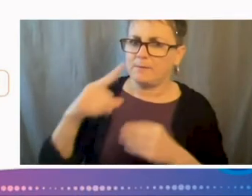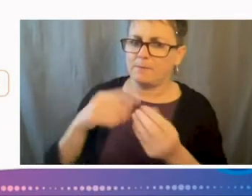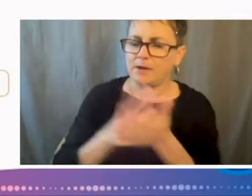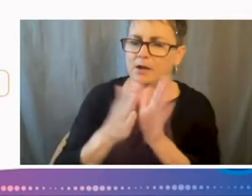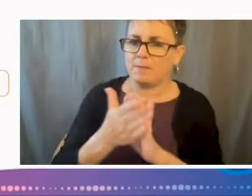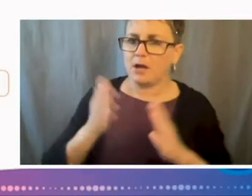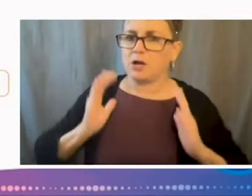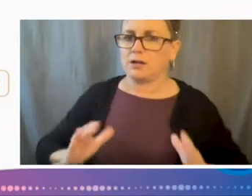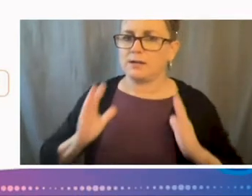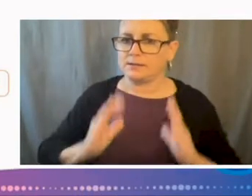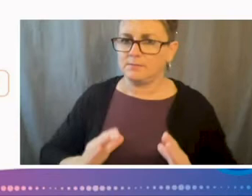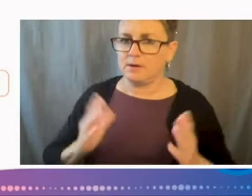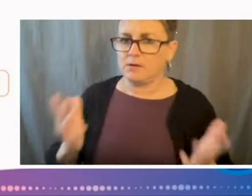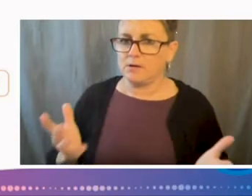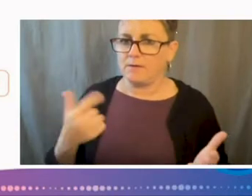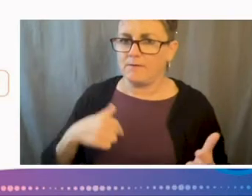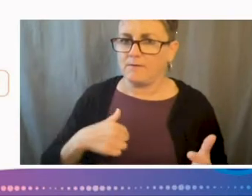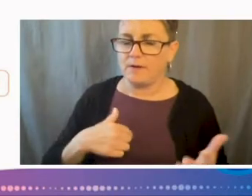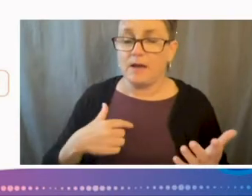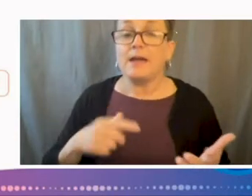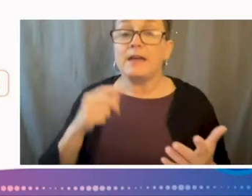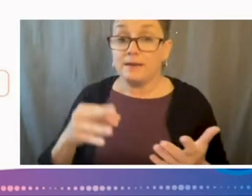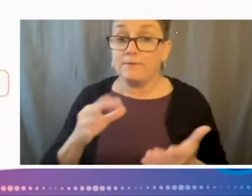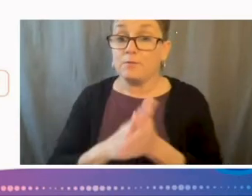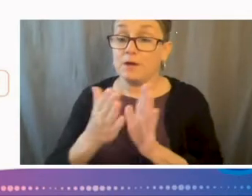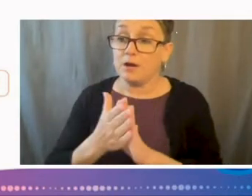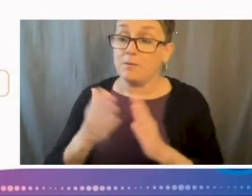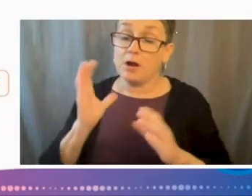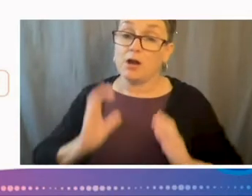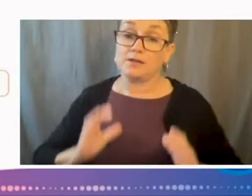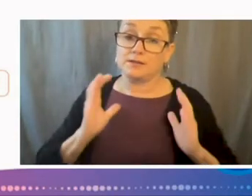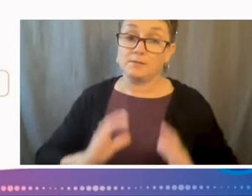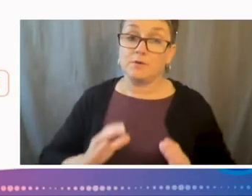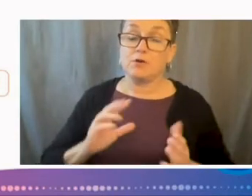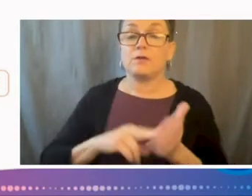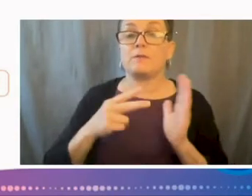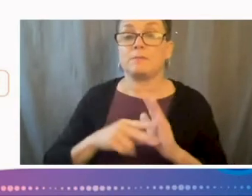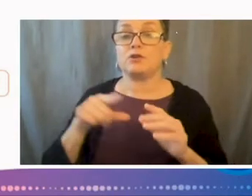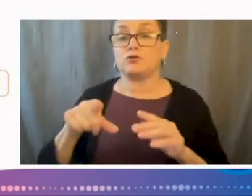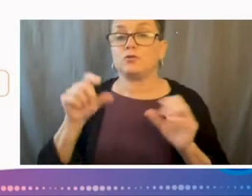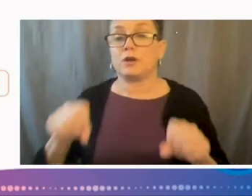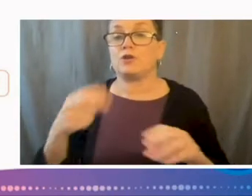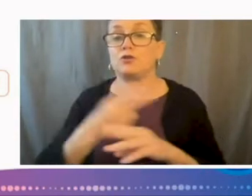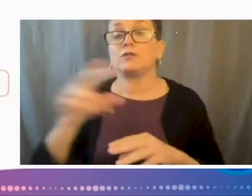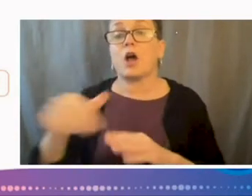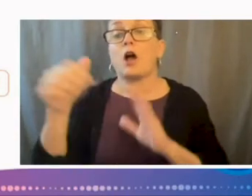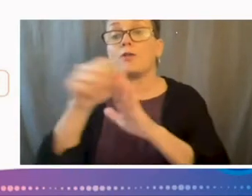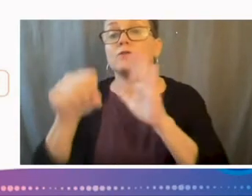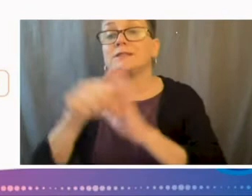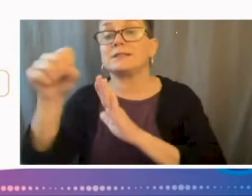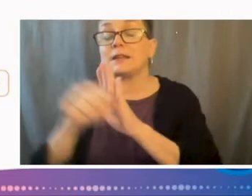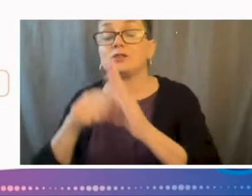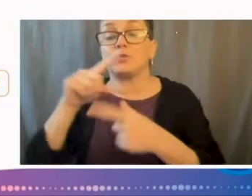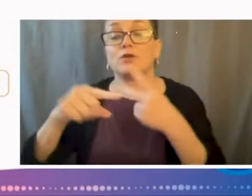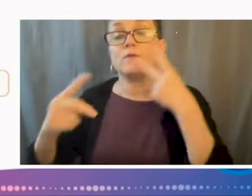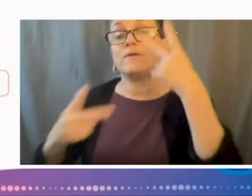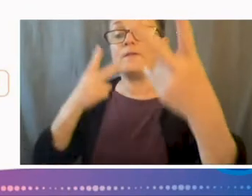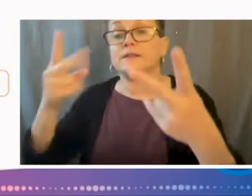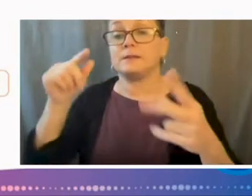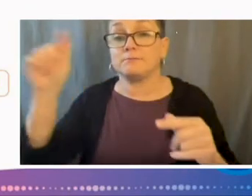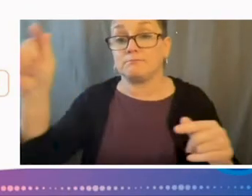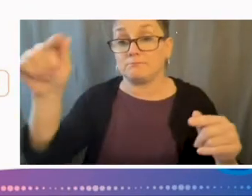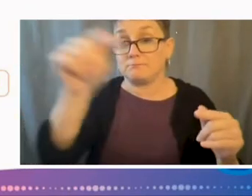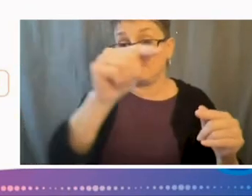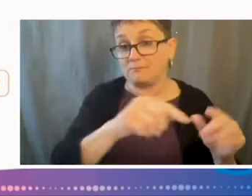rider in New Jersey allows a customer to use any other state's paratransit service as a visitor. In addition,